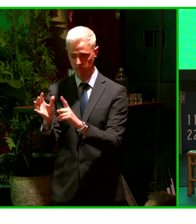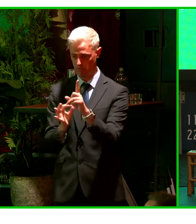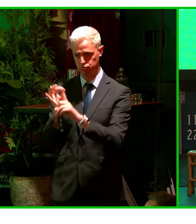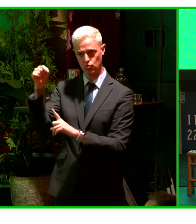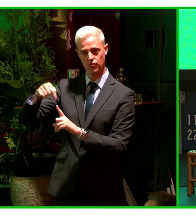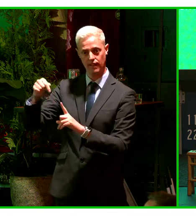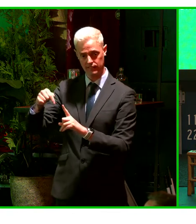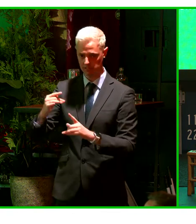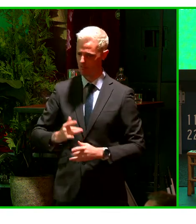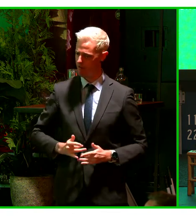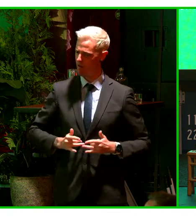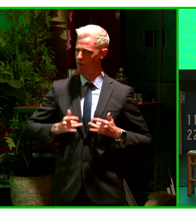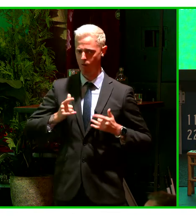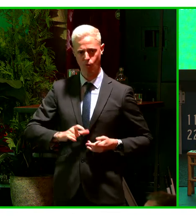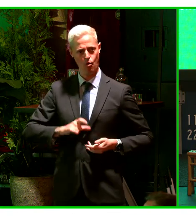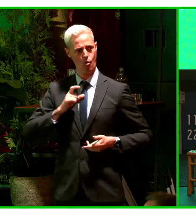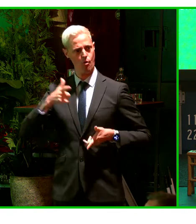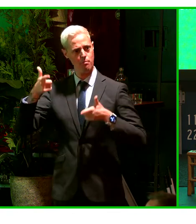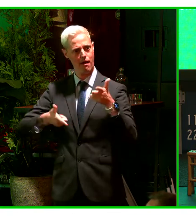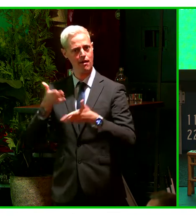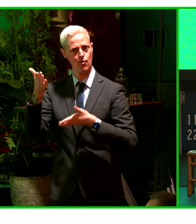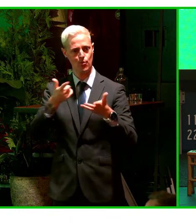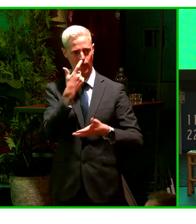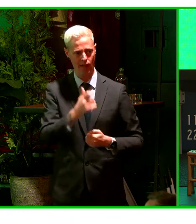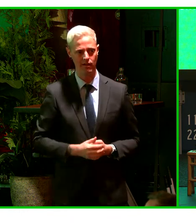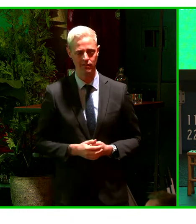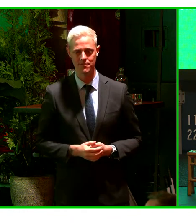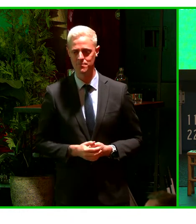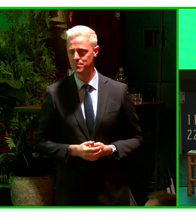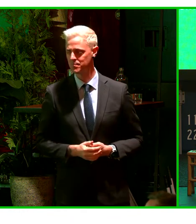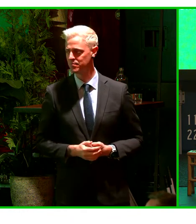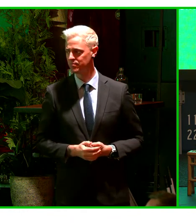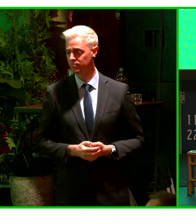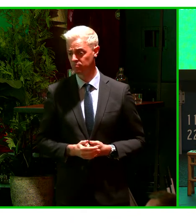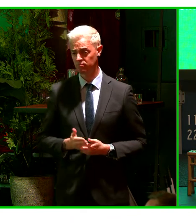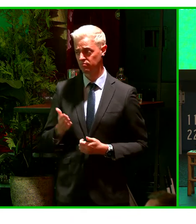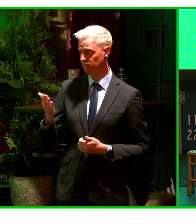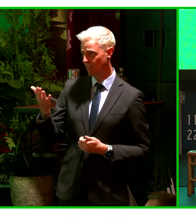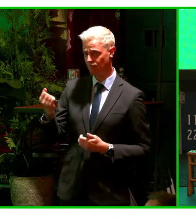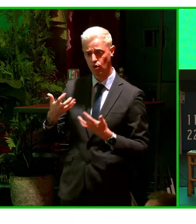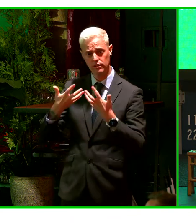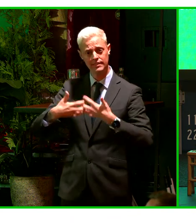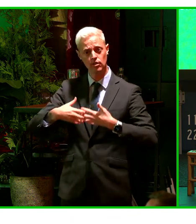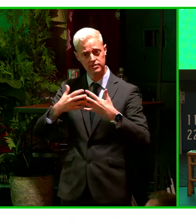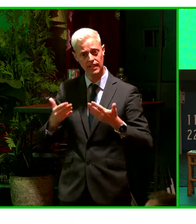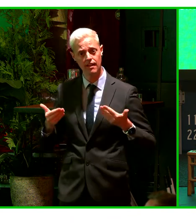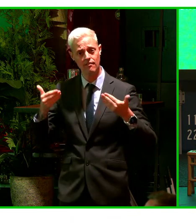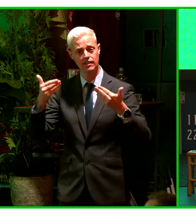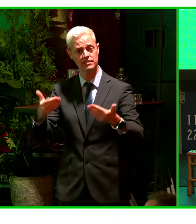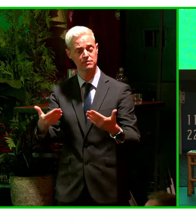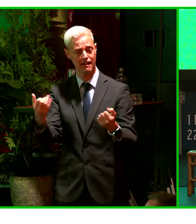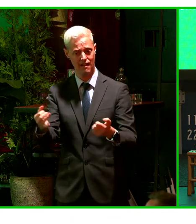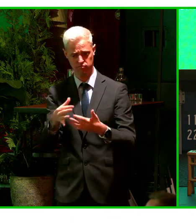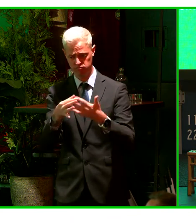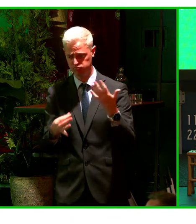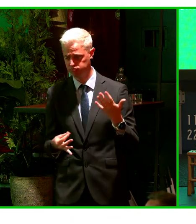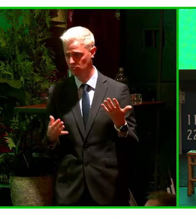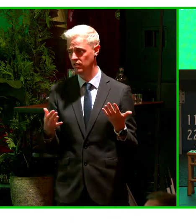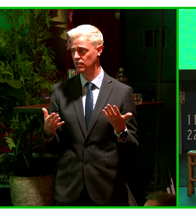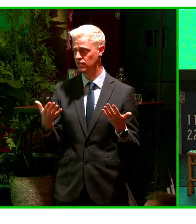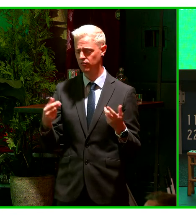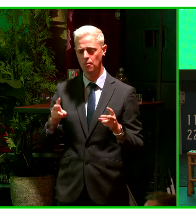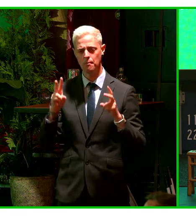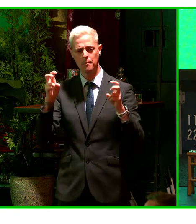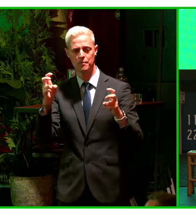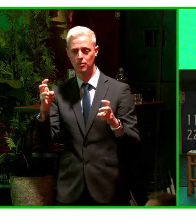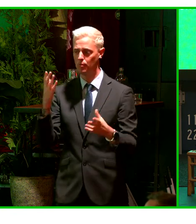that. There's also huge opportunities around technological advances in all of this. Everything from demand responsive